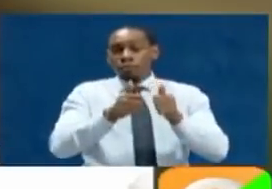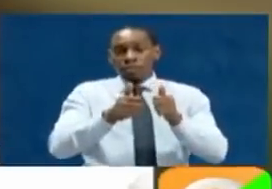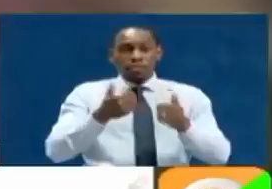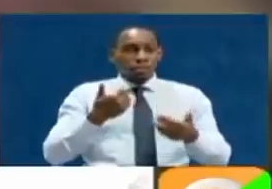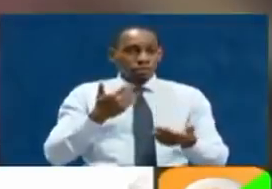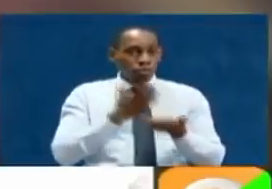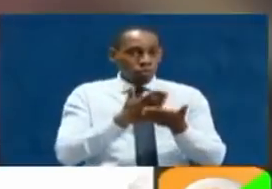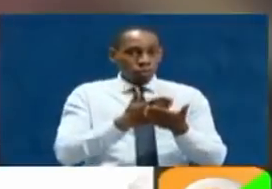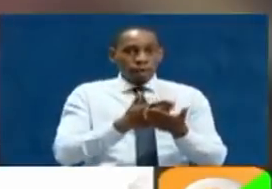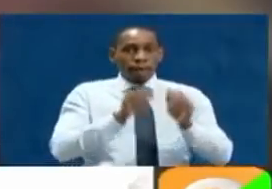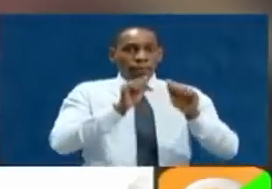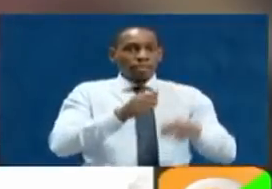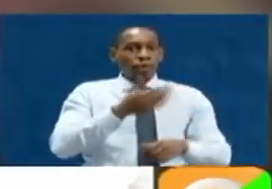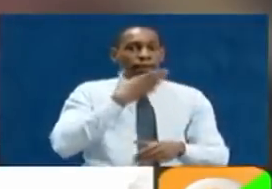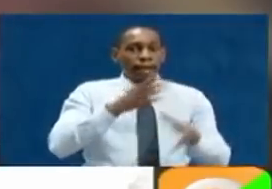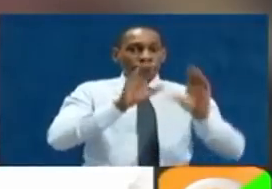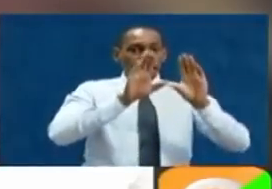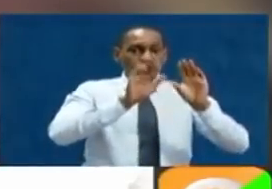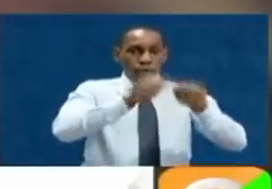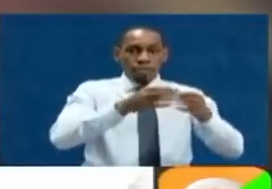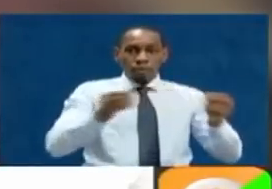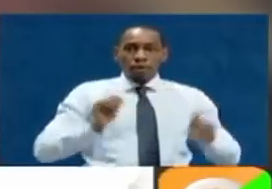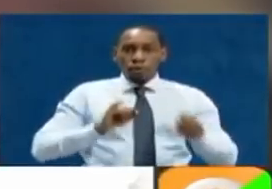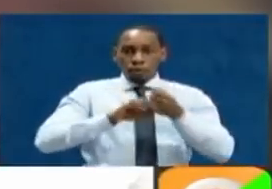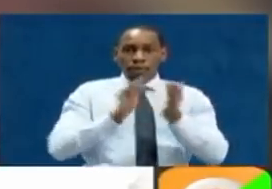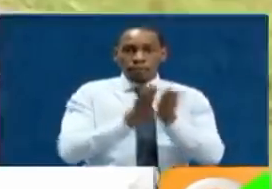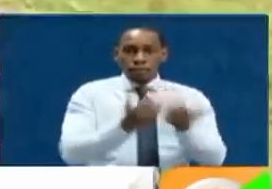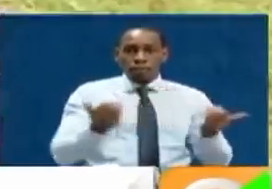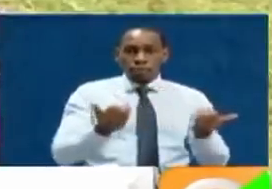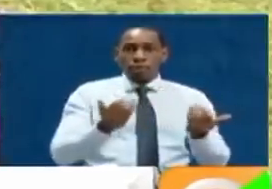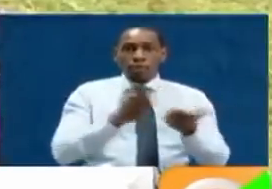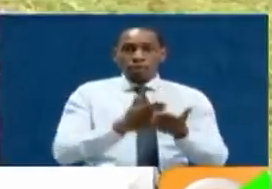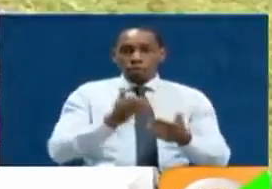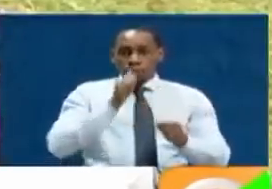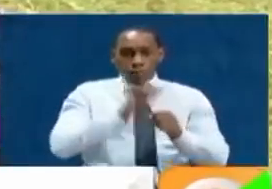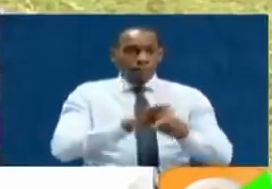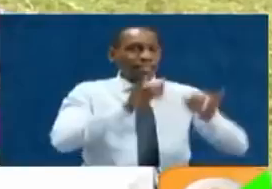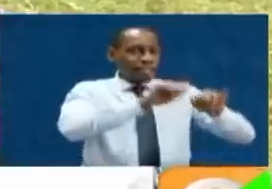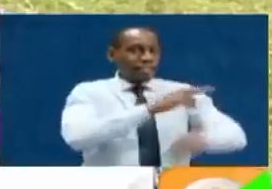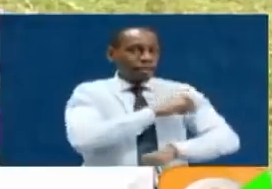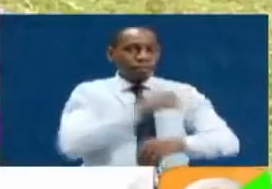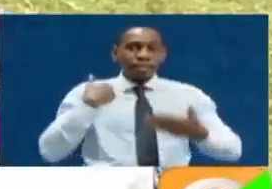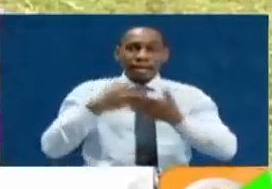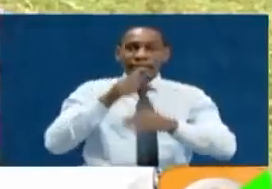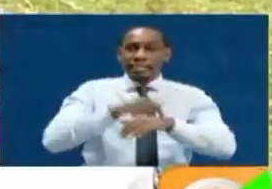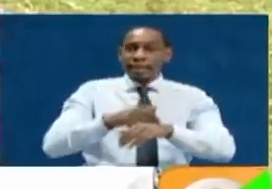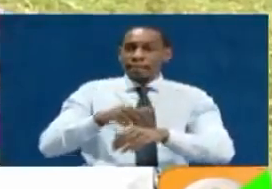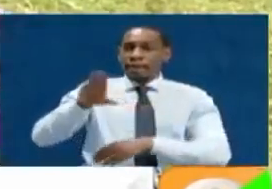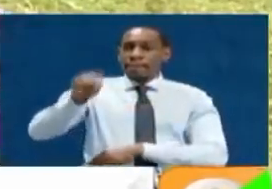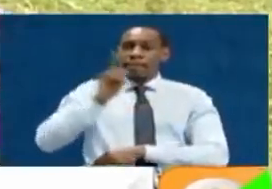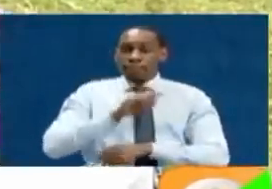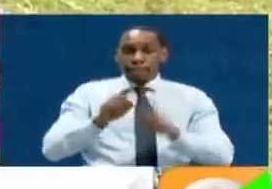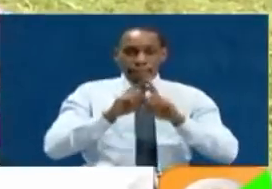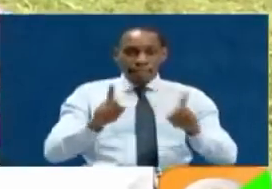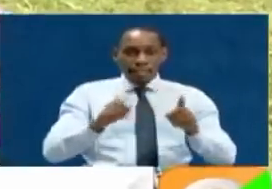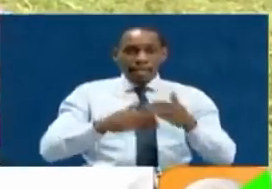there a lapse so much that he could go missing?" Kamuyu's wife and children had vowed to stake out at the hospital until he is found, but